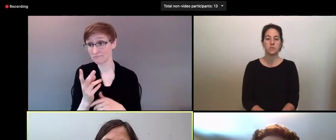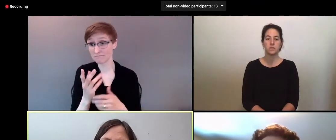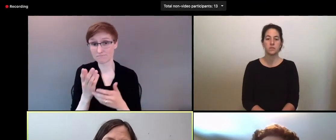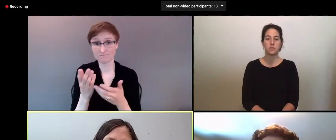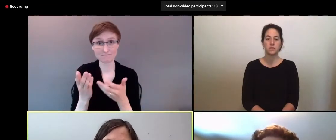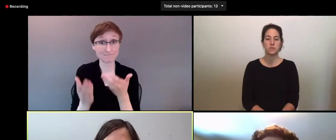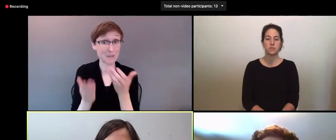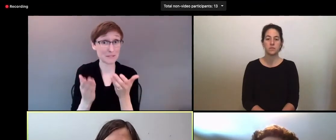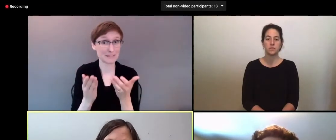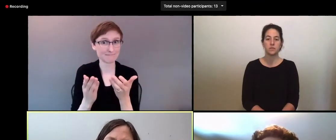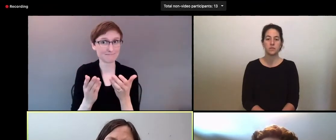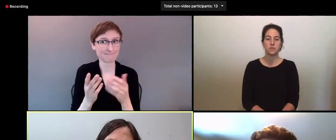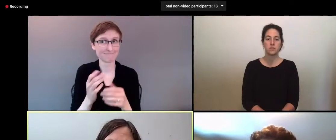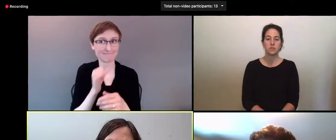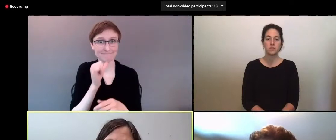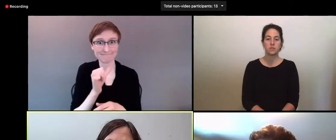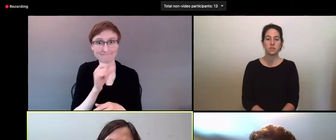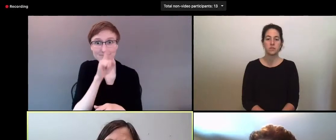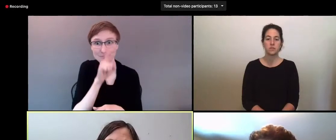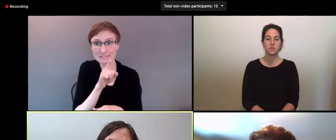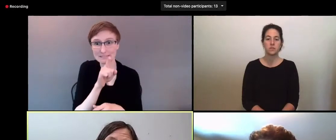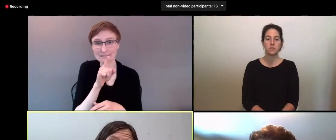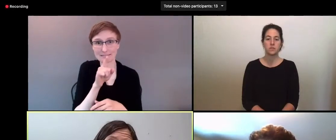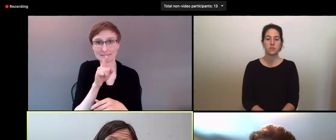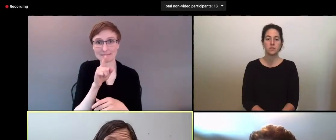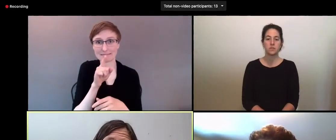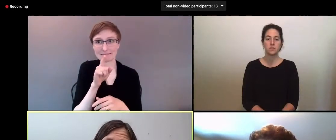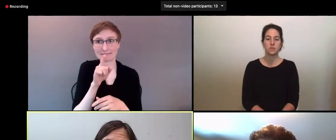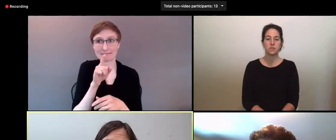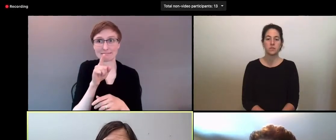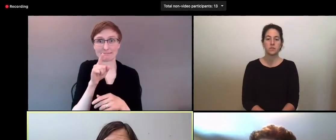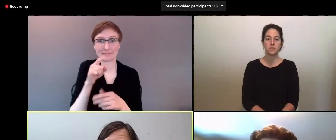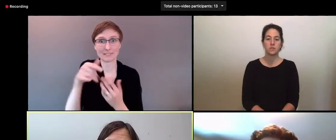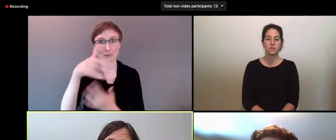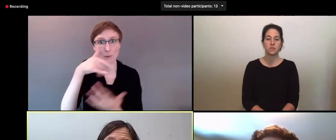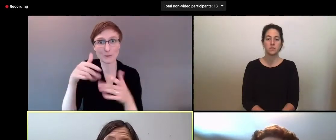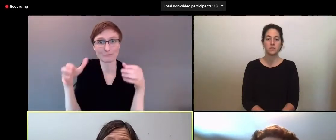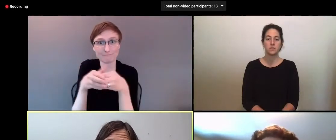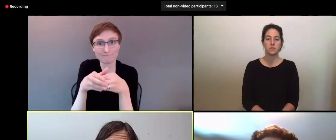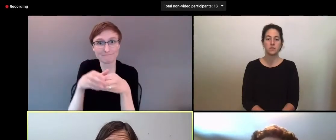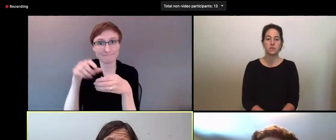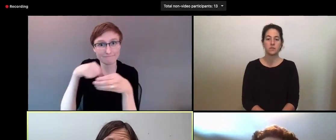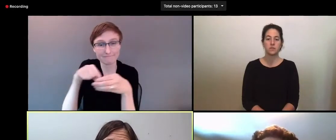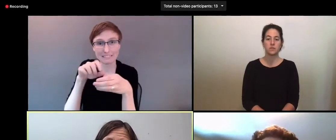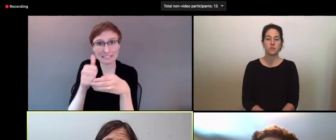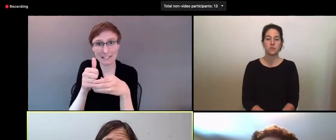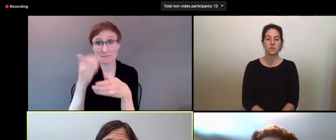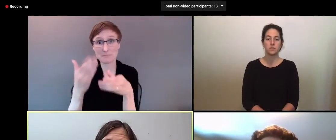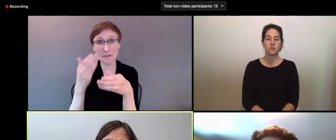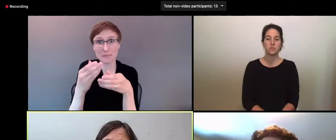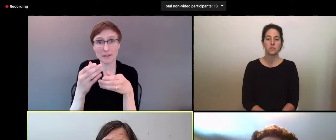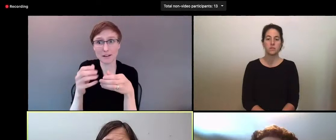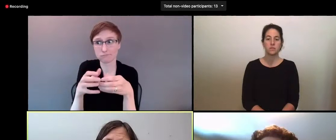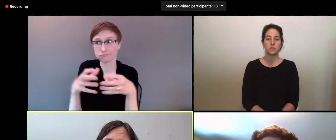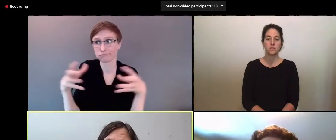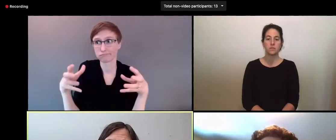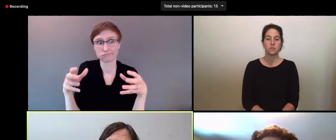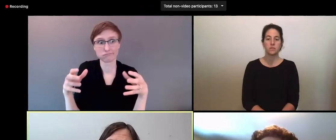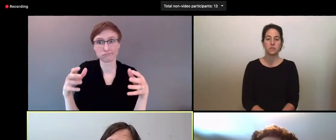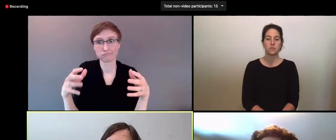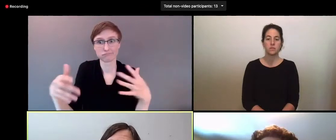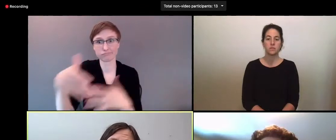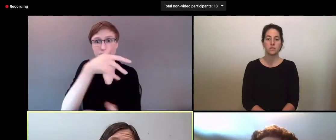those non-social circle gatherings of 10 people where we do recommend people try to continue to maintain that physical